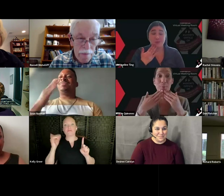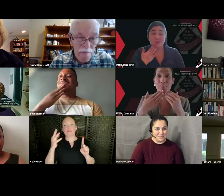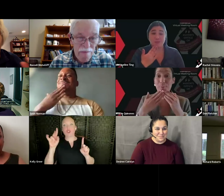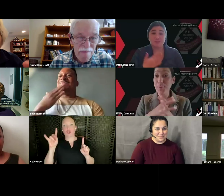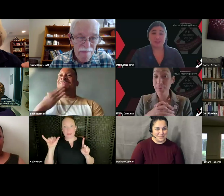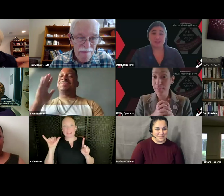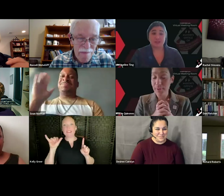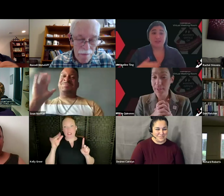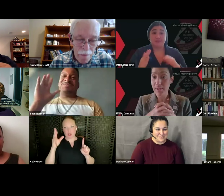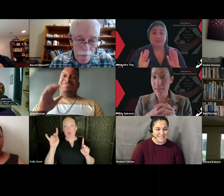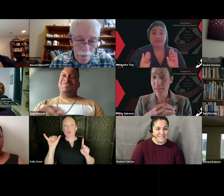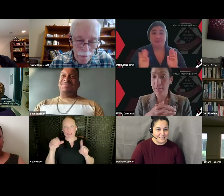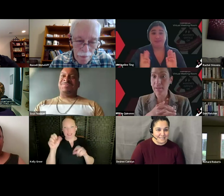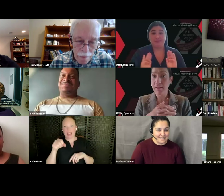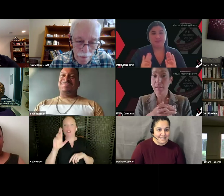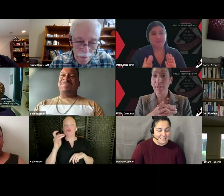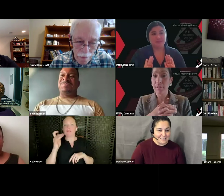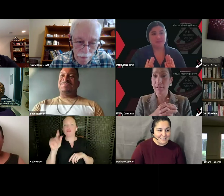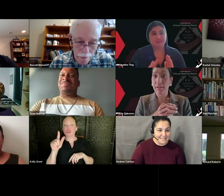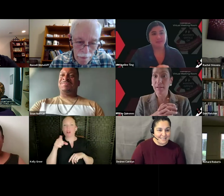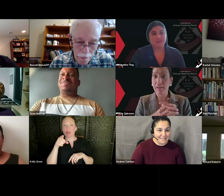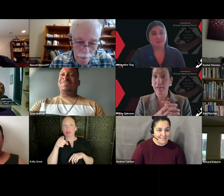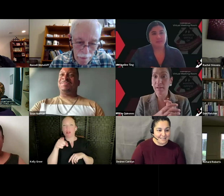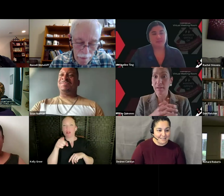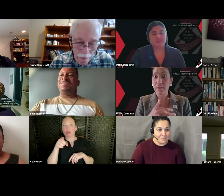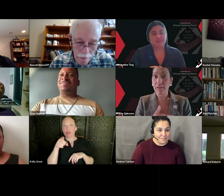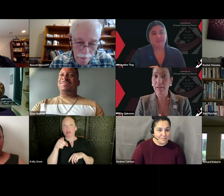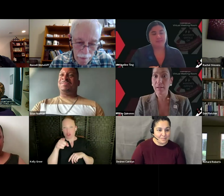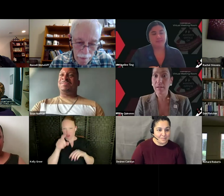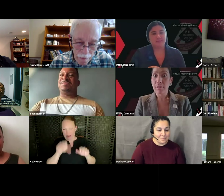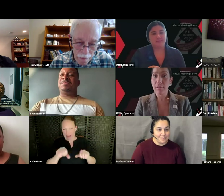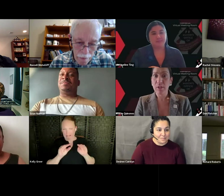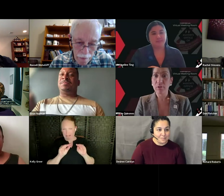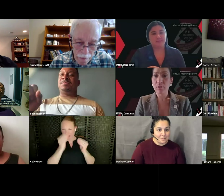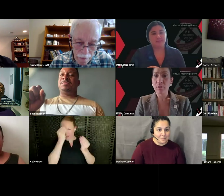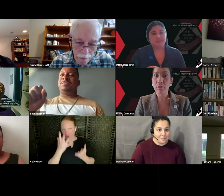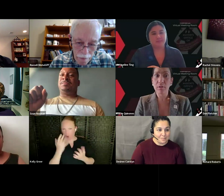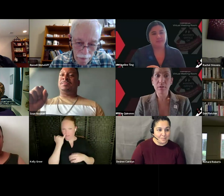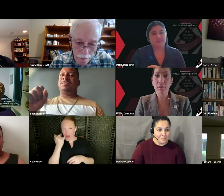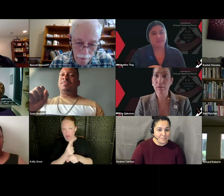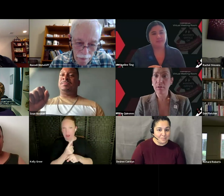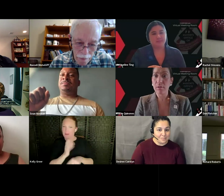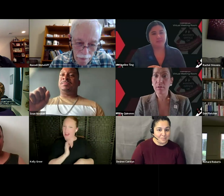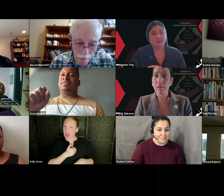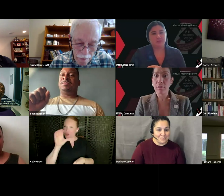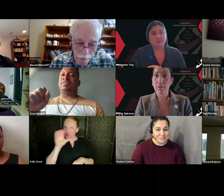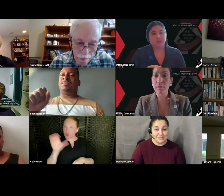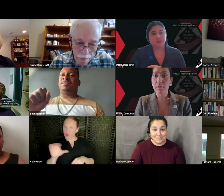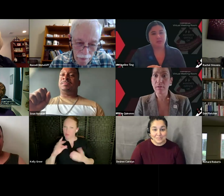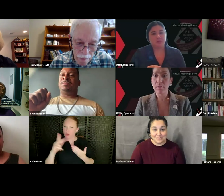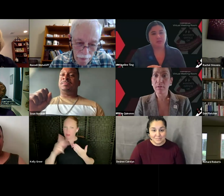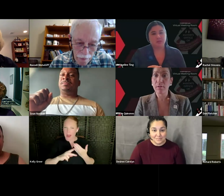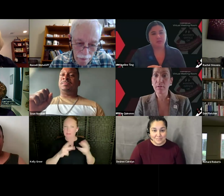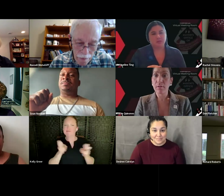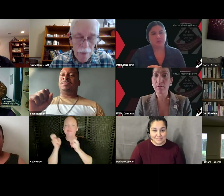To that point, Rachel, you can again clarify this, but our Zoom programs are all on our